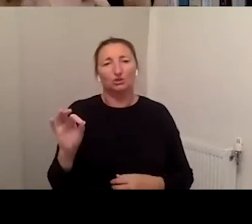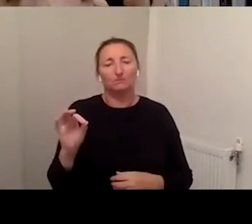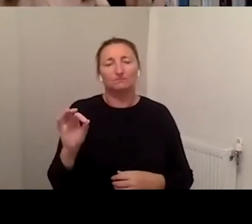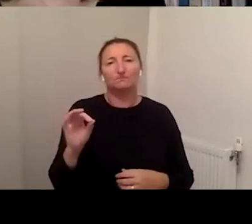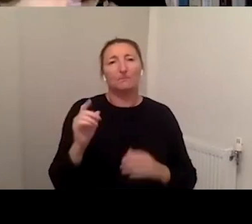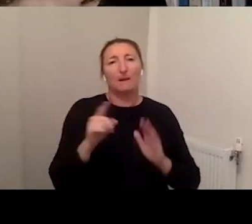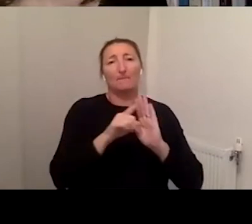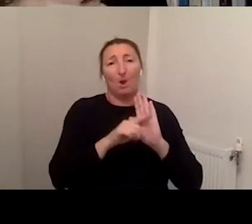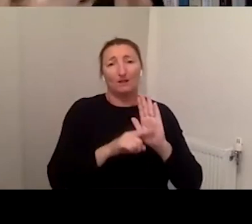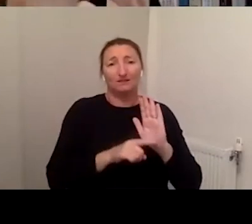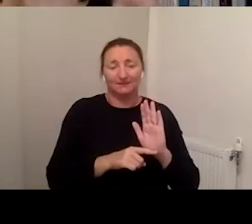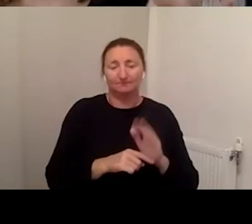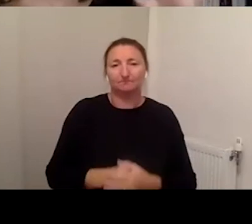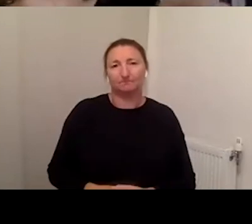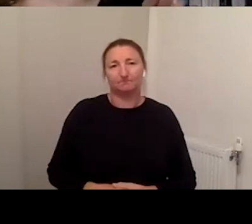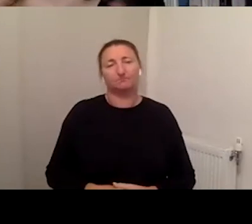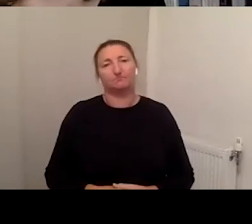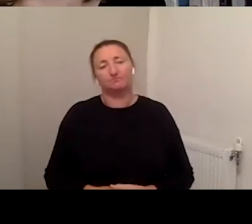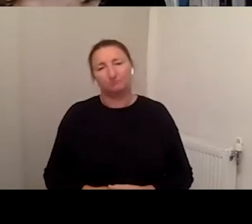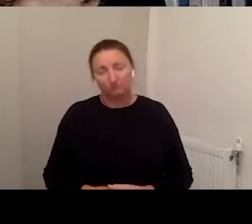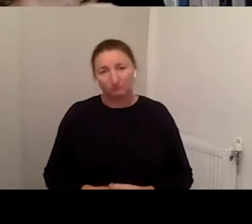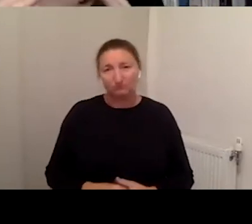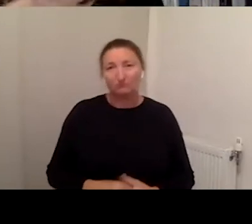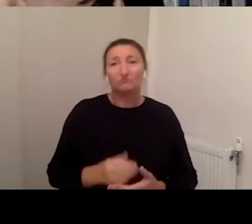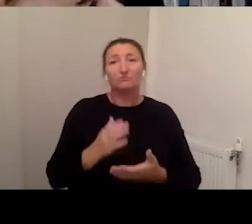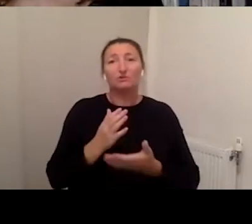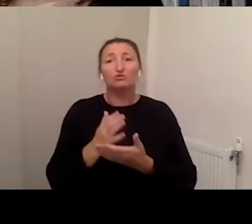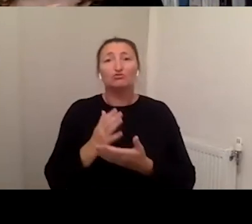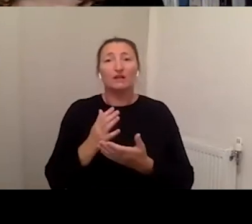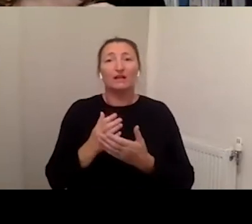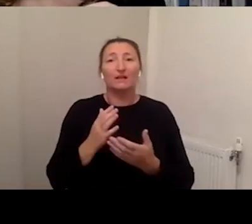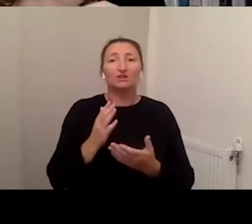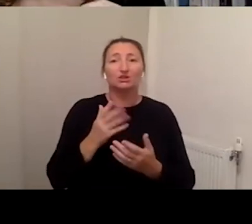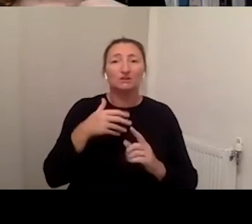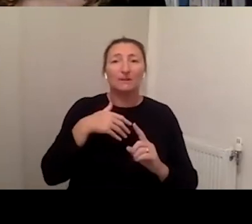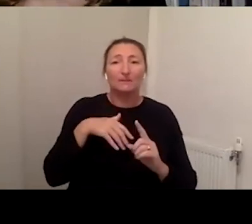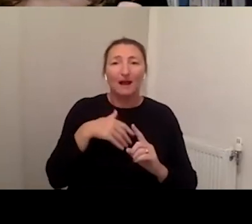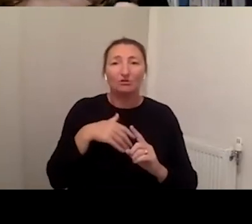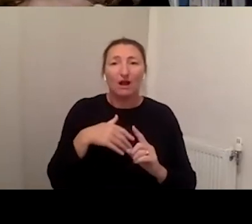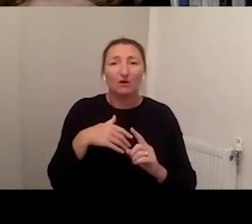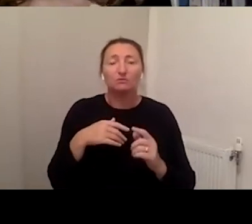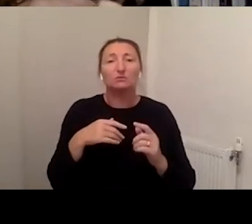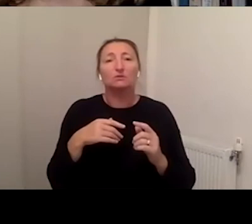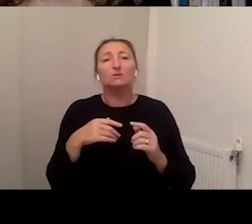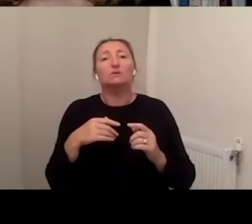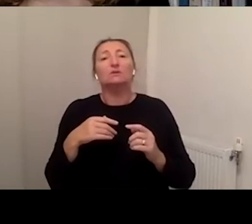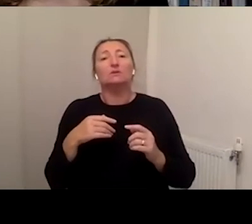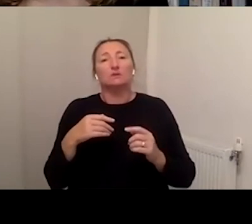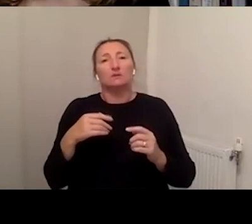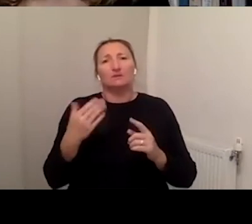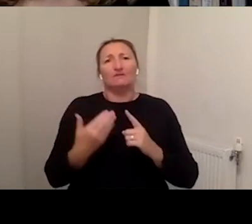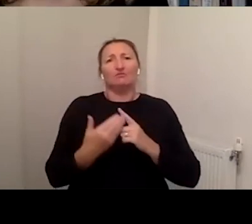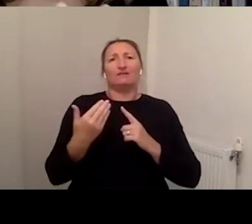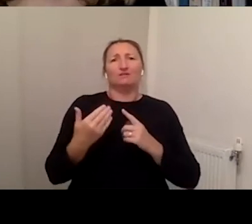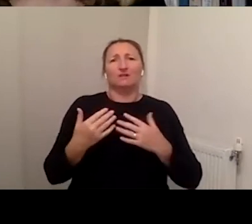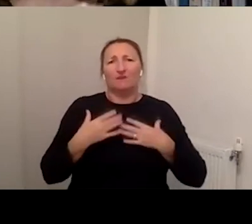just a particular thing that's sort of come up in the background a bit with some, particularly from John and Dirk, and it's something that I know is very resonant for challenges we have in the UK,